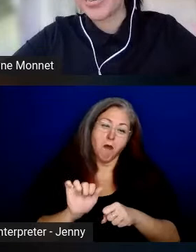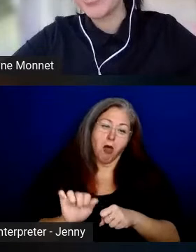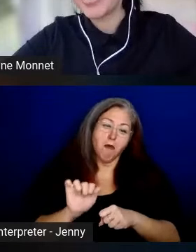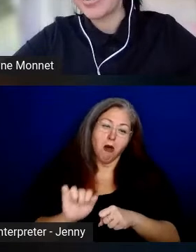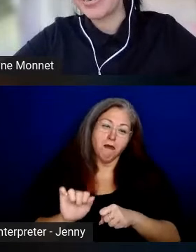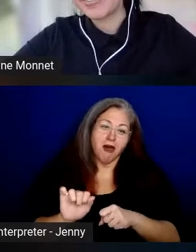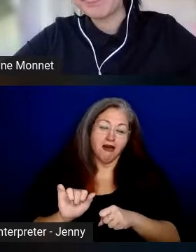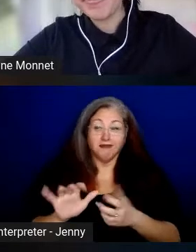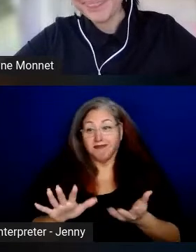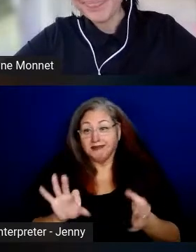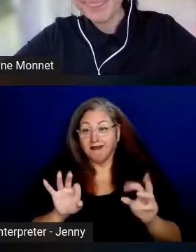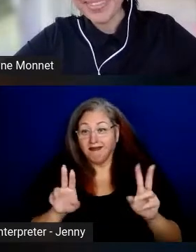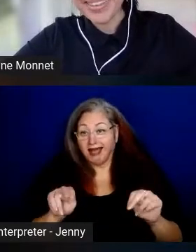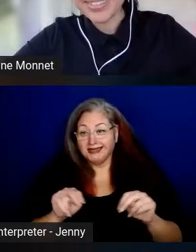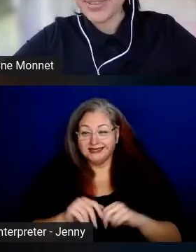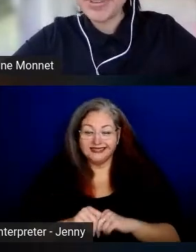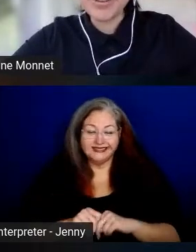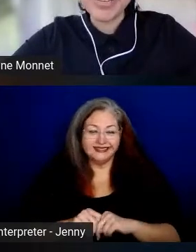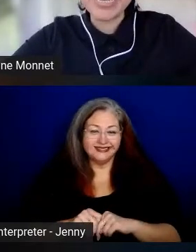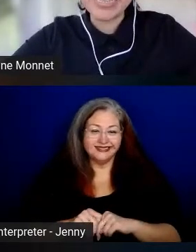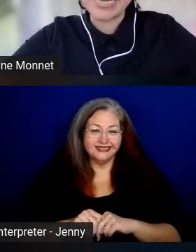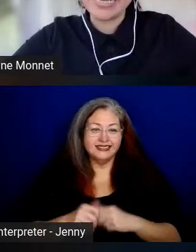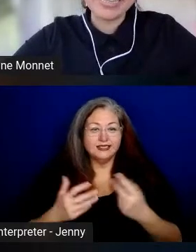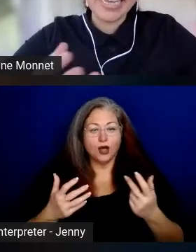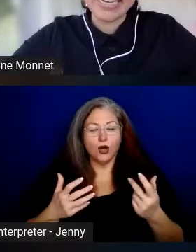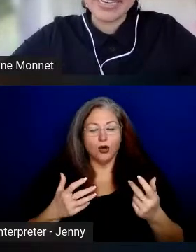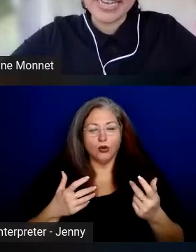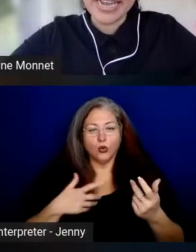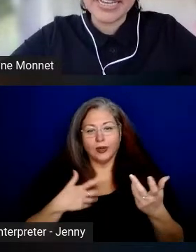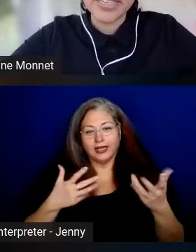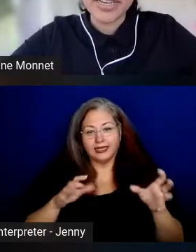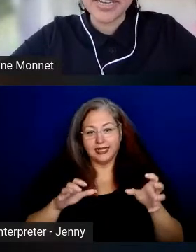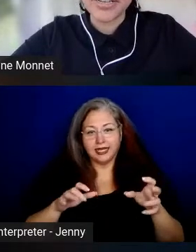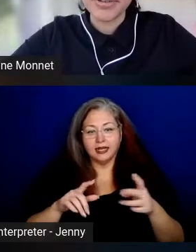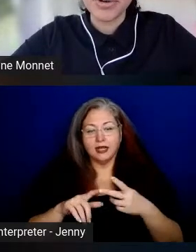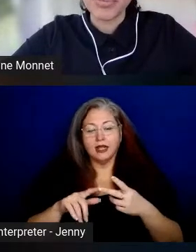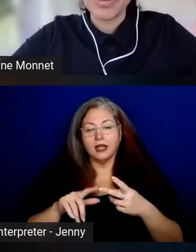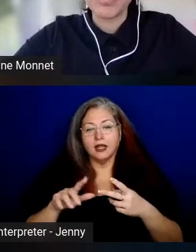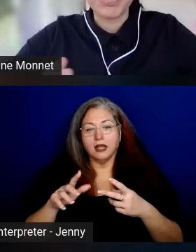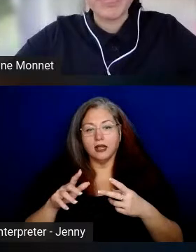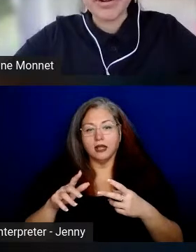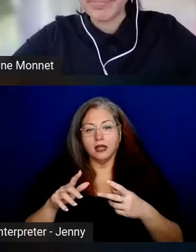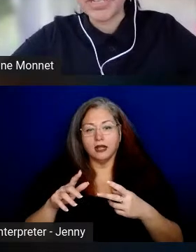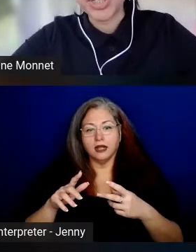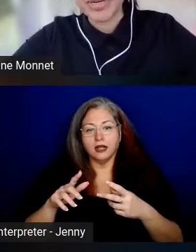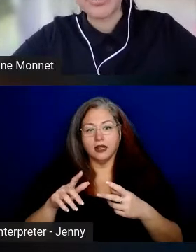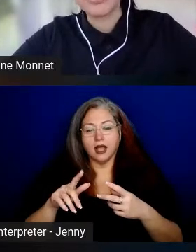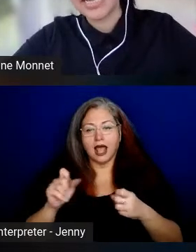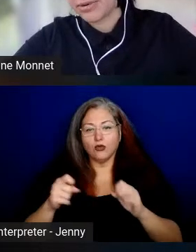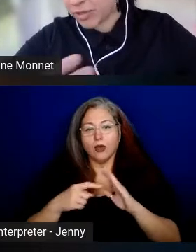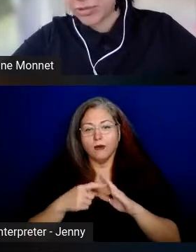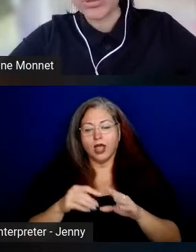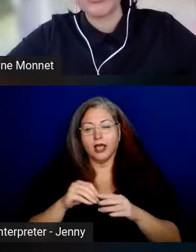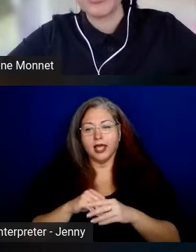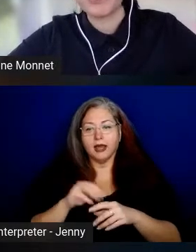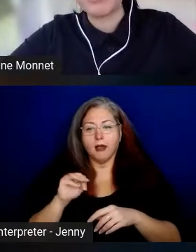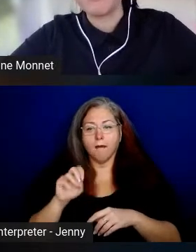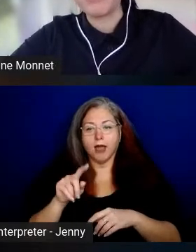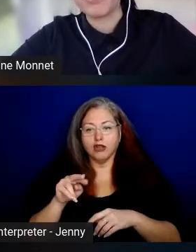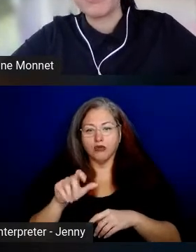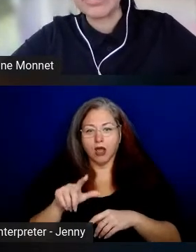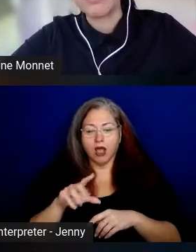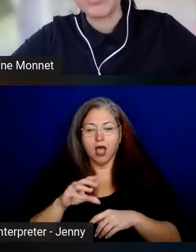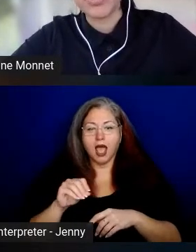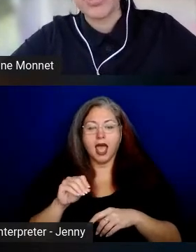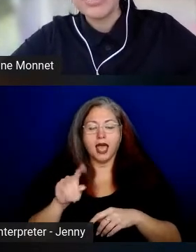really fun. So we did that. And then it had a premiere in Montreal and was also an opening